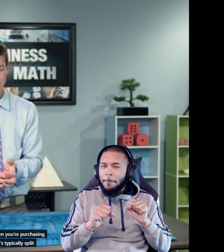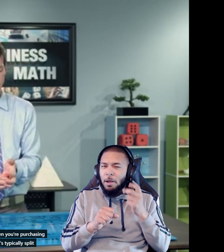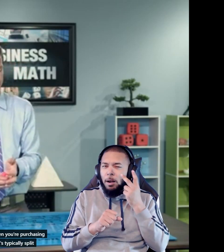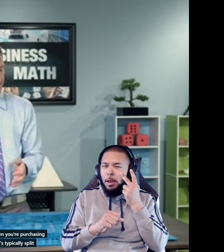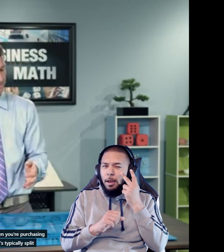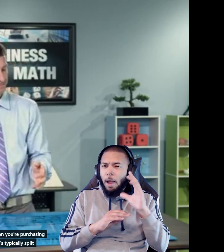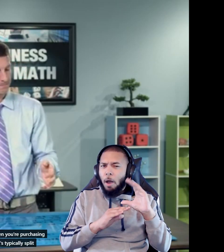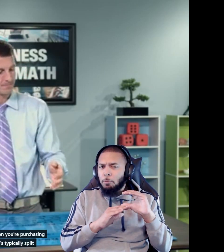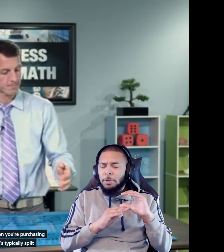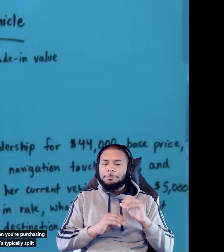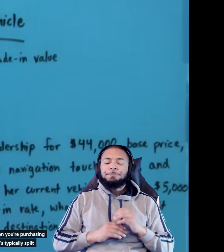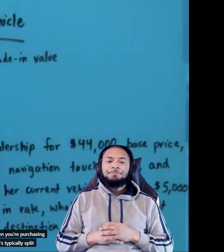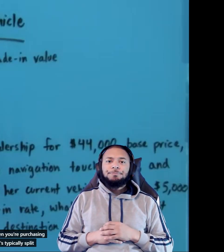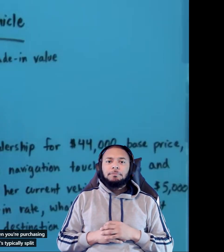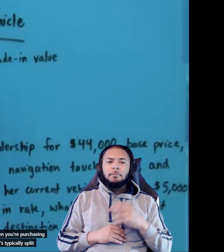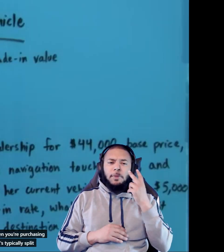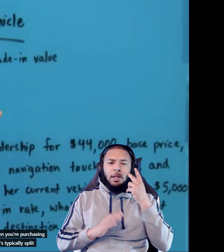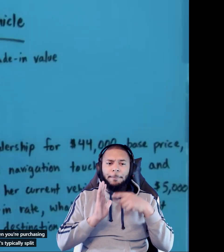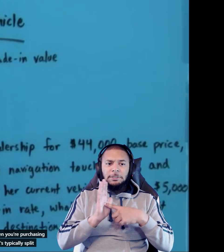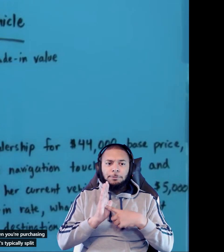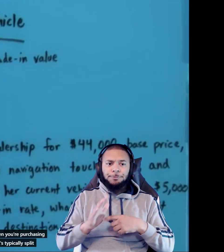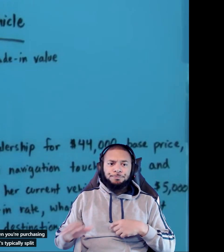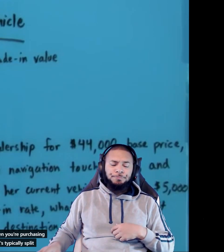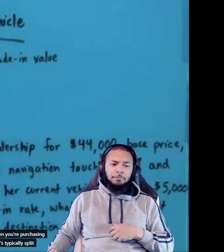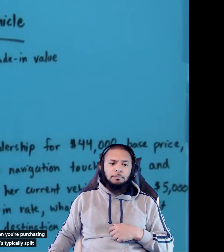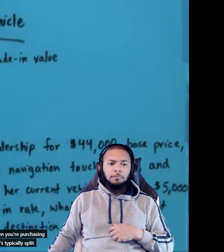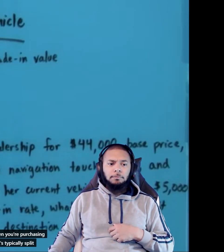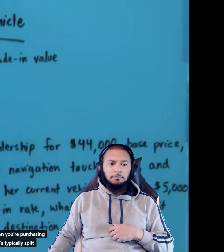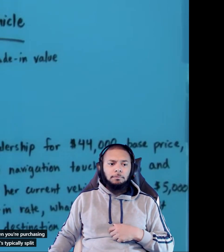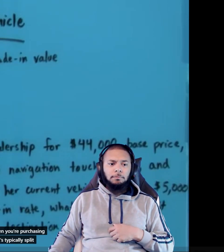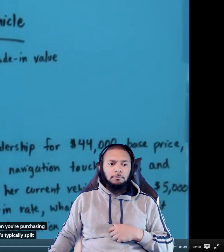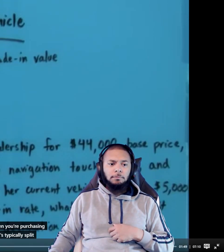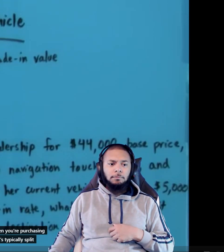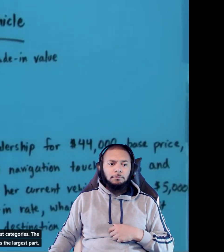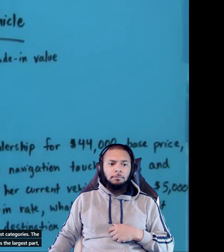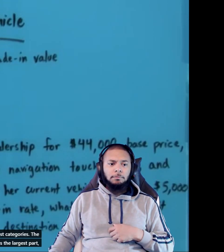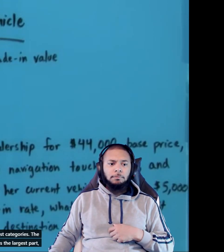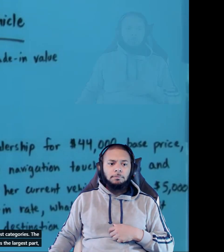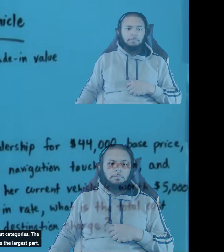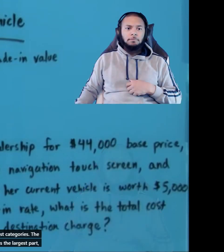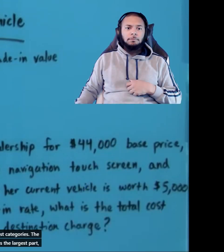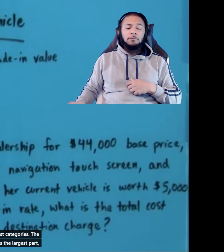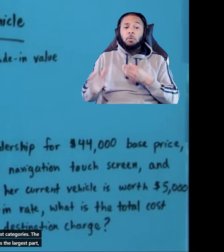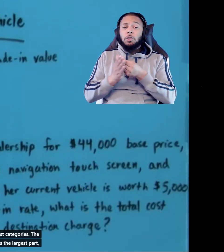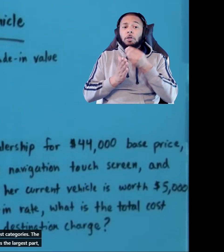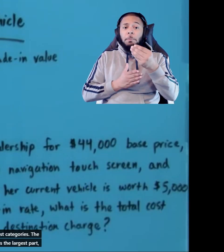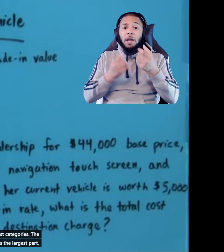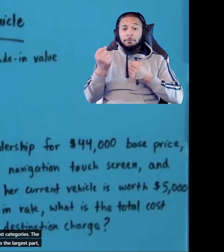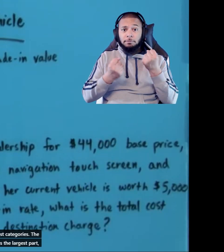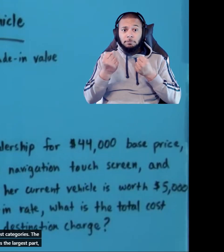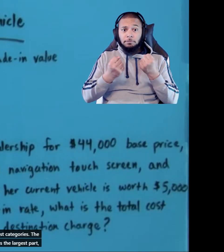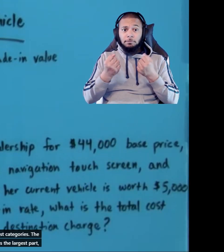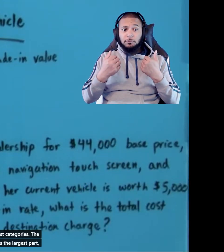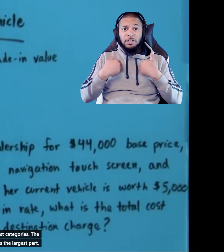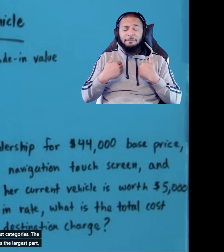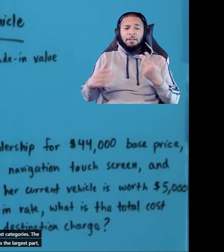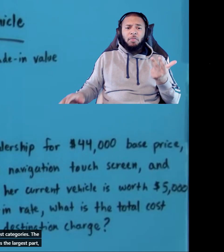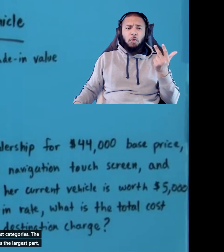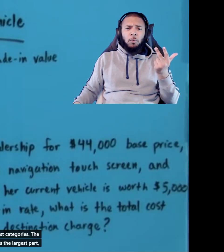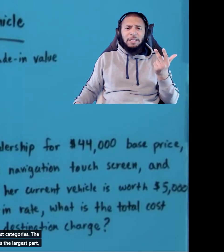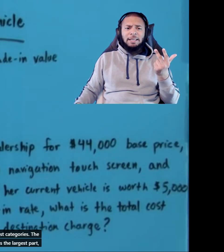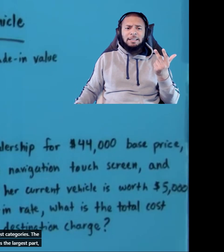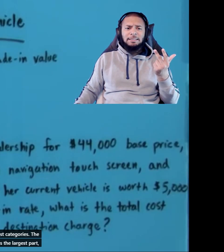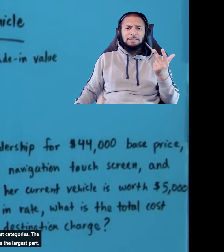an example here. When you're purchasing a new vehicle, it's typically split into three main